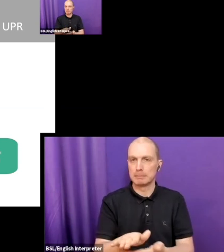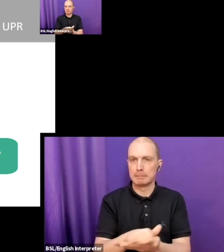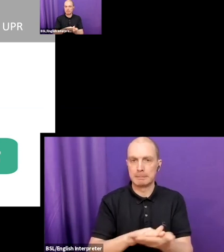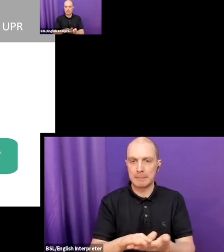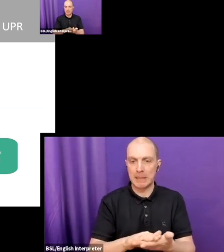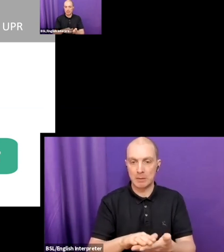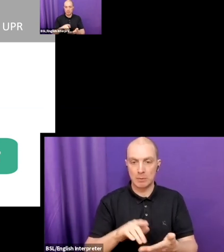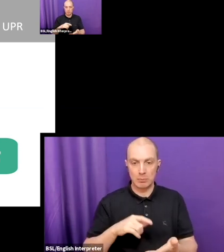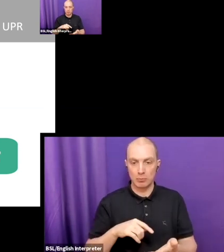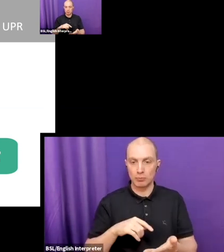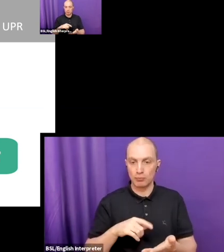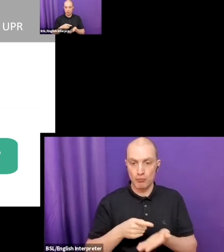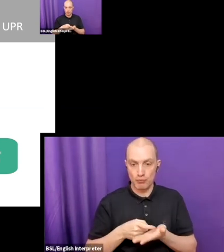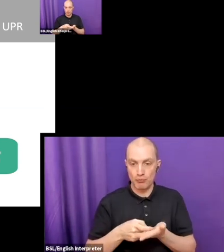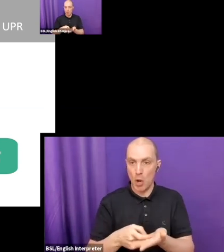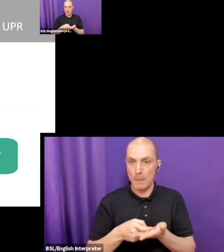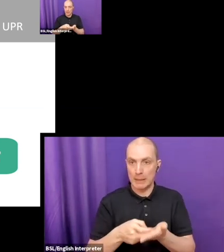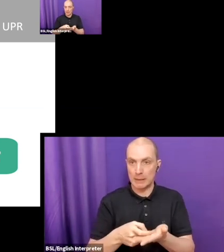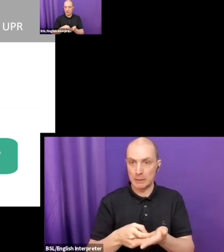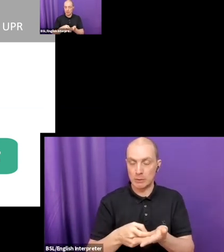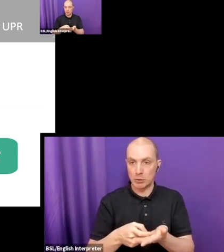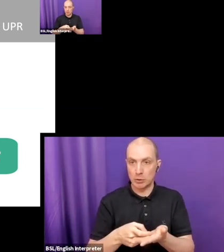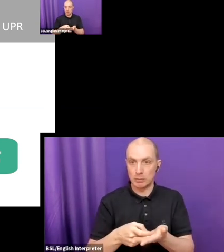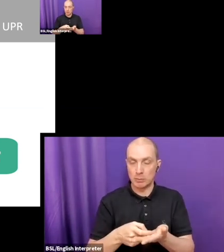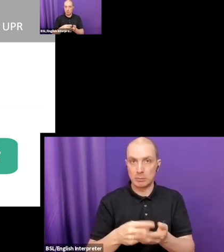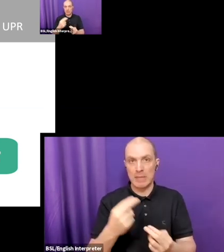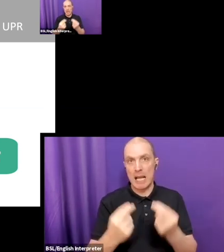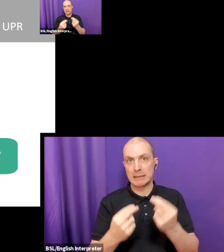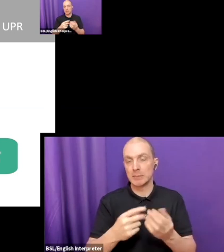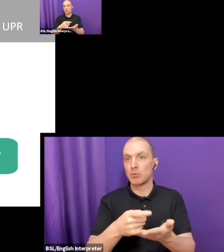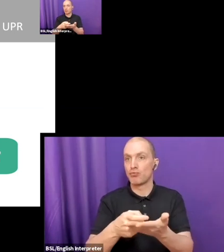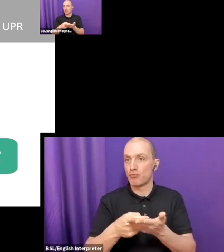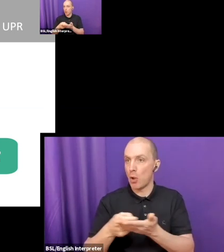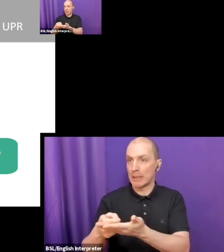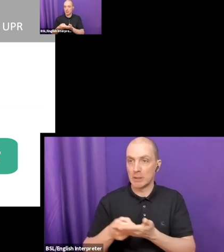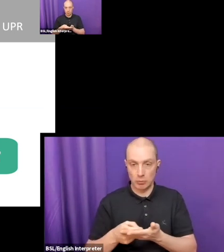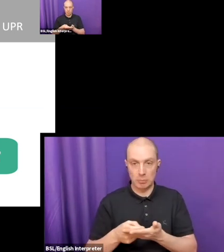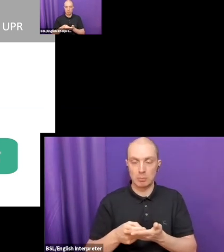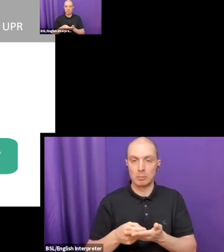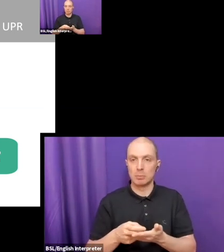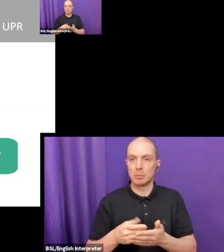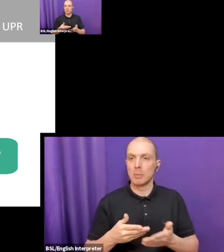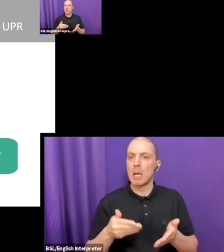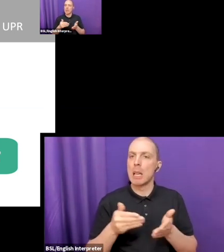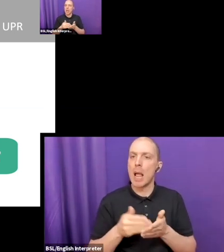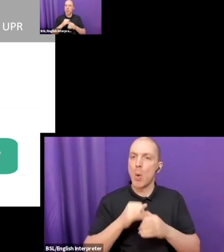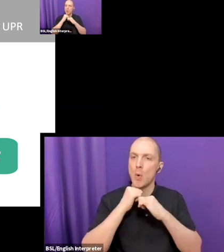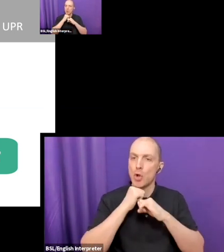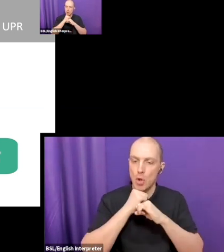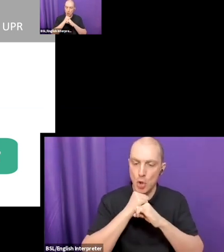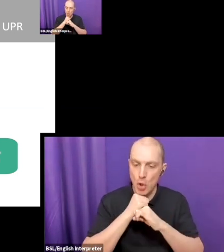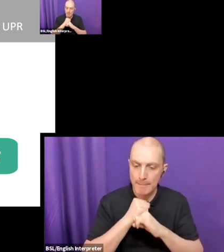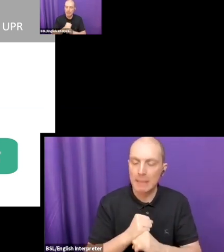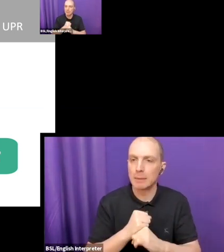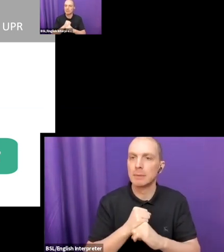those recommendations have been issued during the exams, what are the commitments that the country will take in